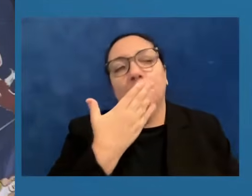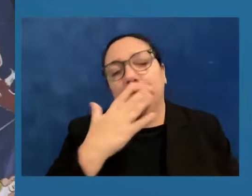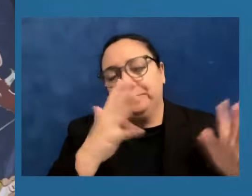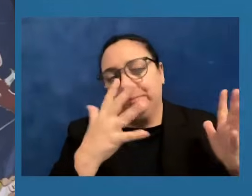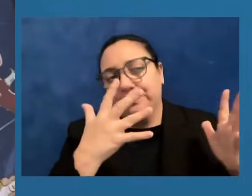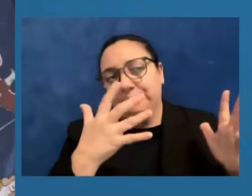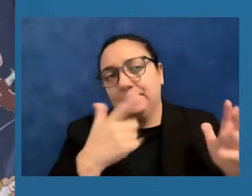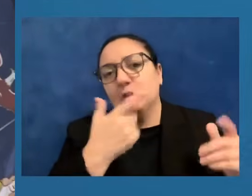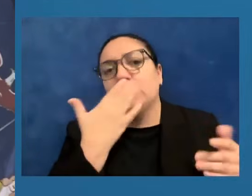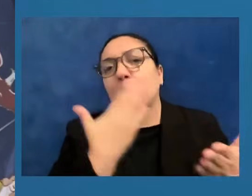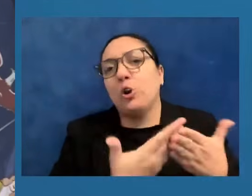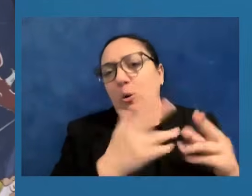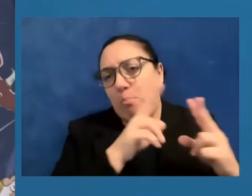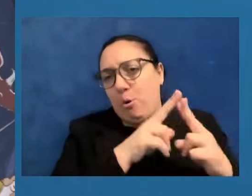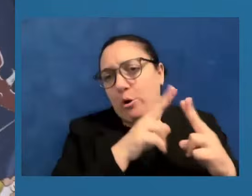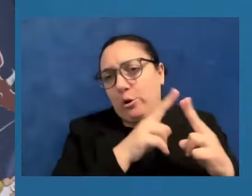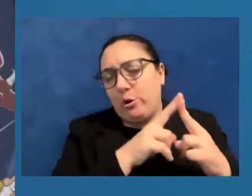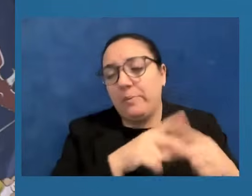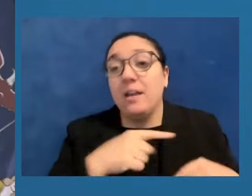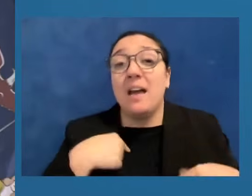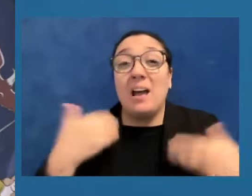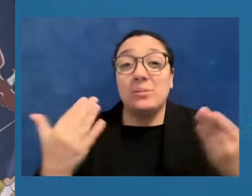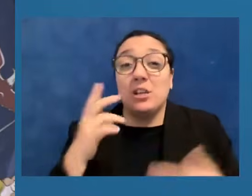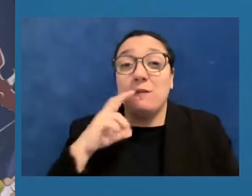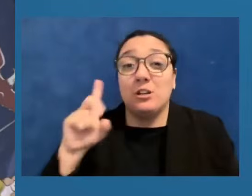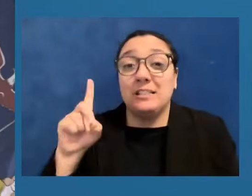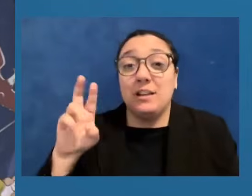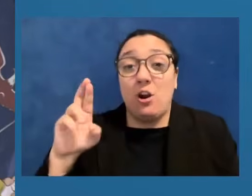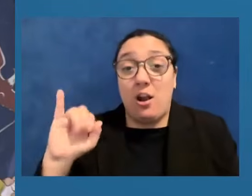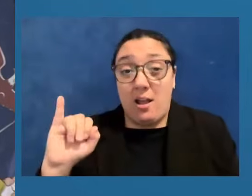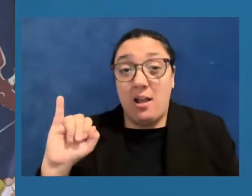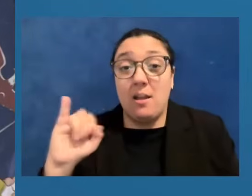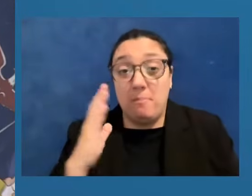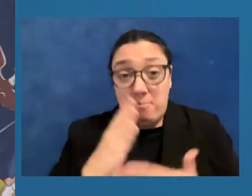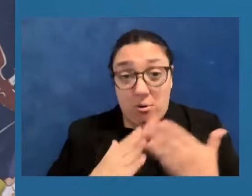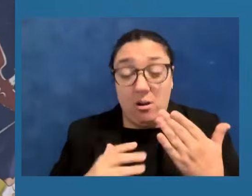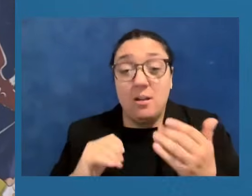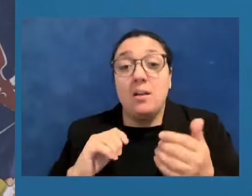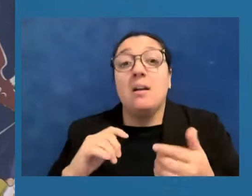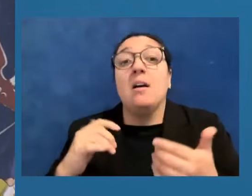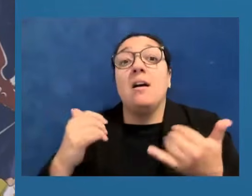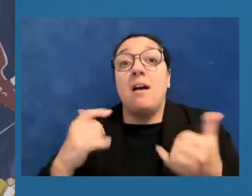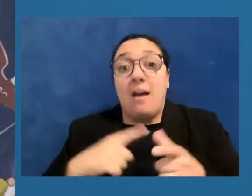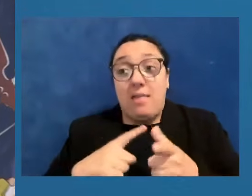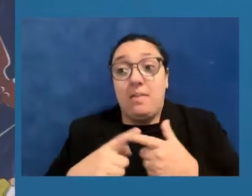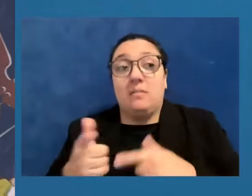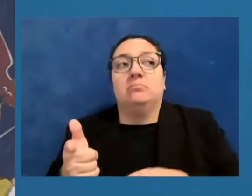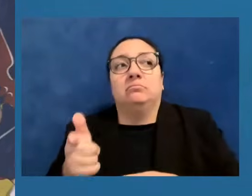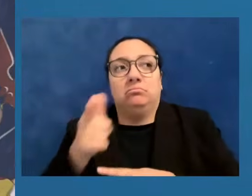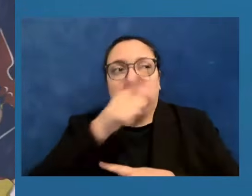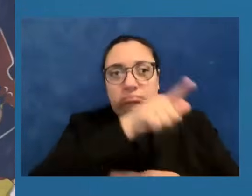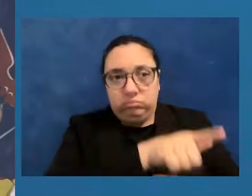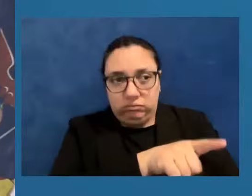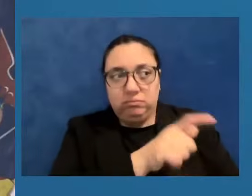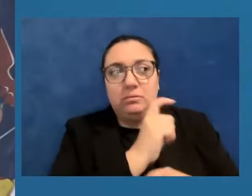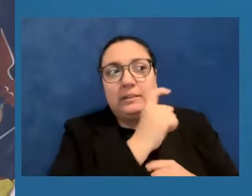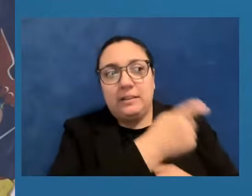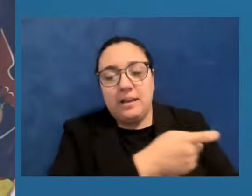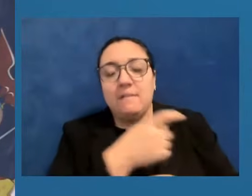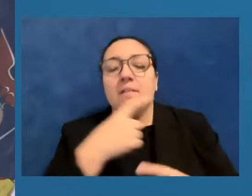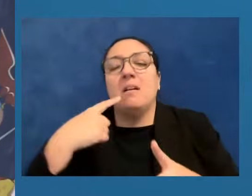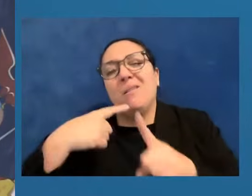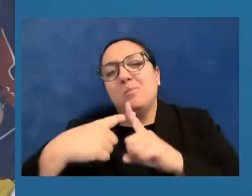partner. I was here for the DRI part, and then passed the baton to her, and of course Steve Otis,